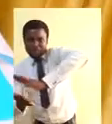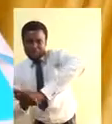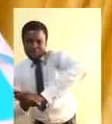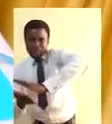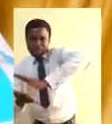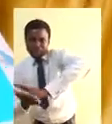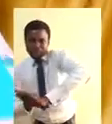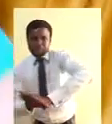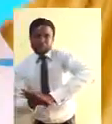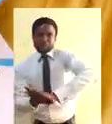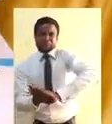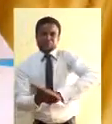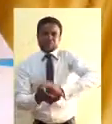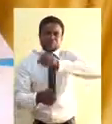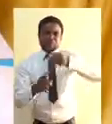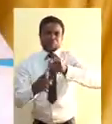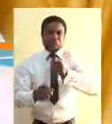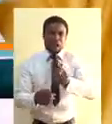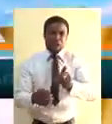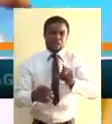moment I drop it inside,